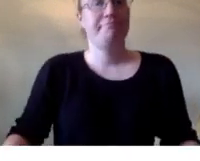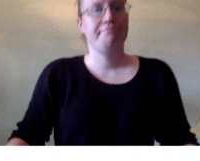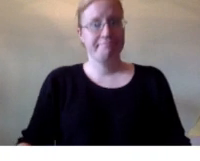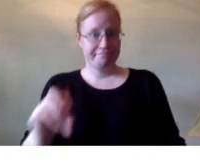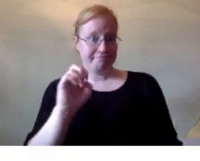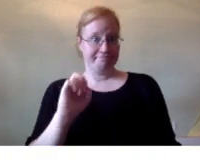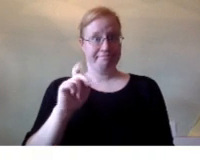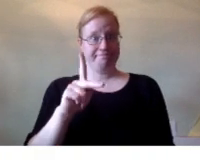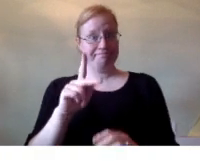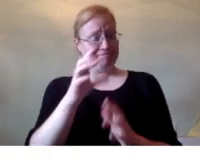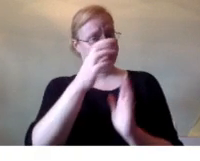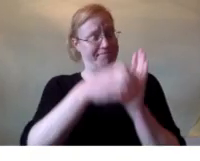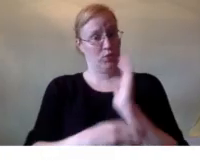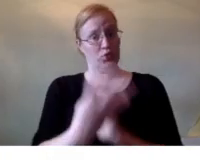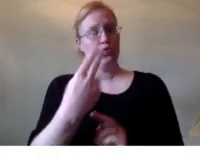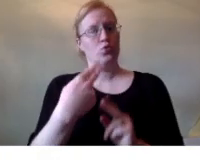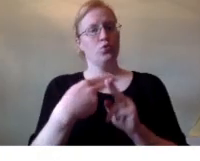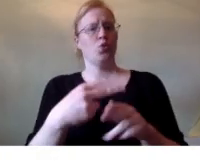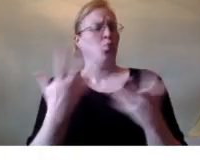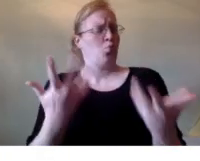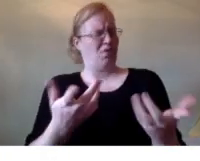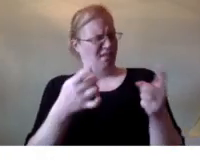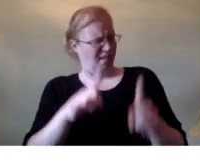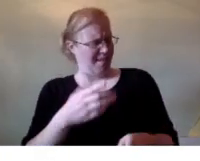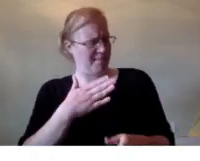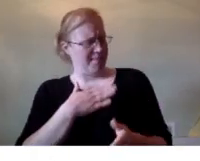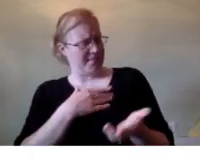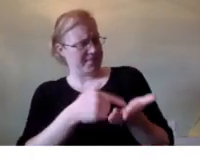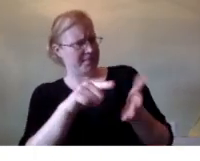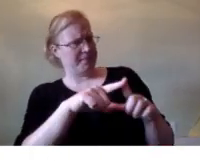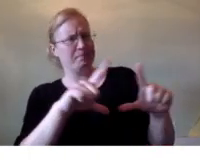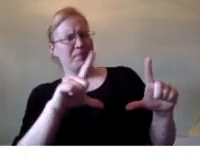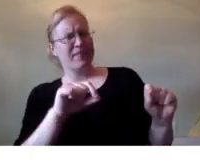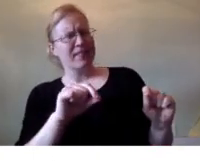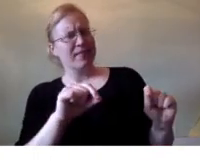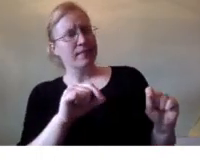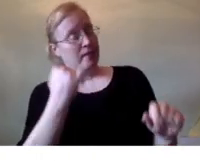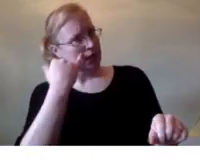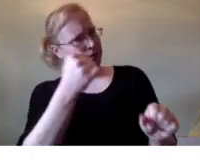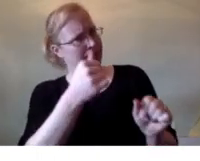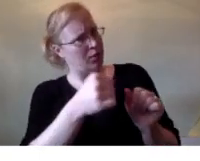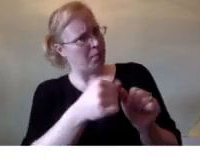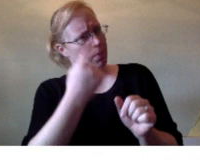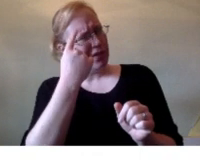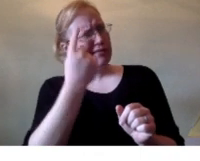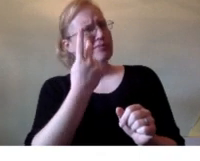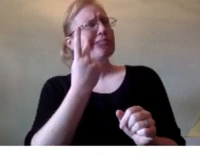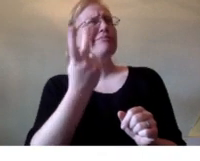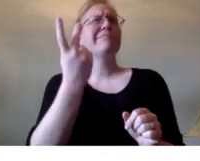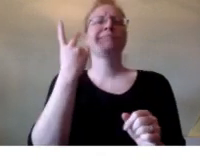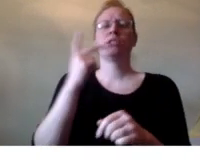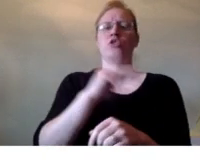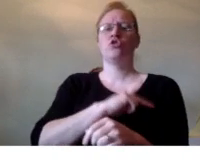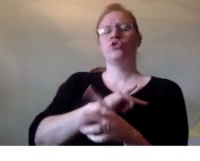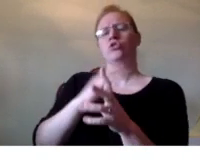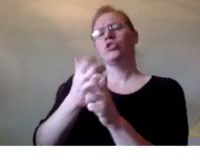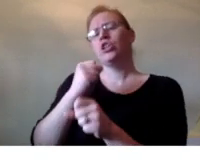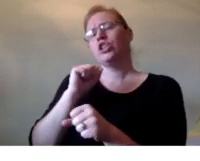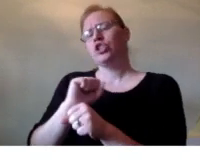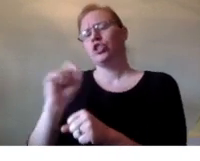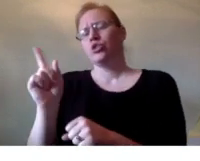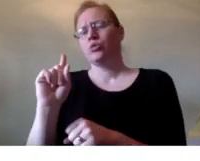Okay, so chapter 4 is called What Happened to My Paycheck? So if you can remember and think back, Keisha got a job working